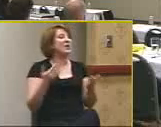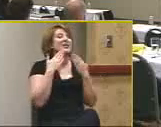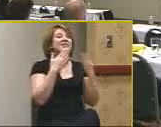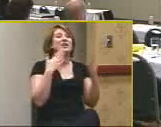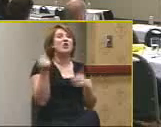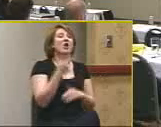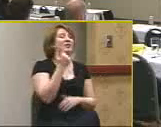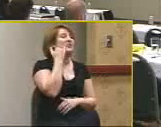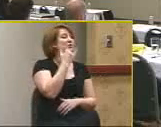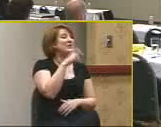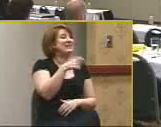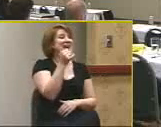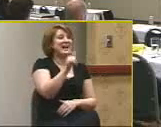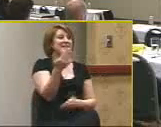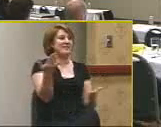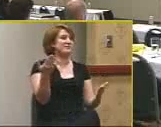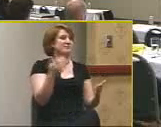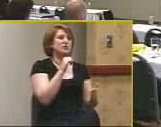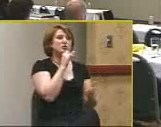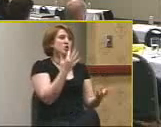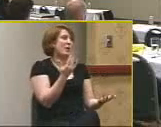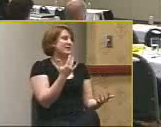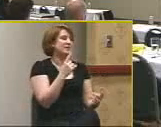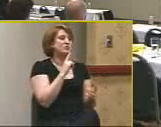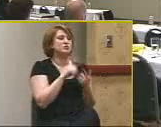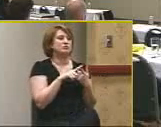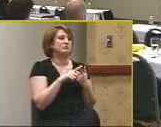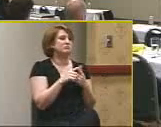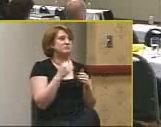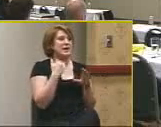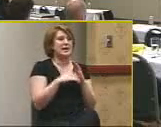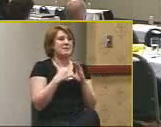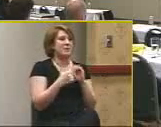anything, please don't hesitate to email me, and I'd be happy to get